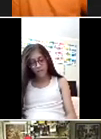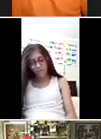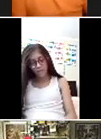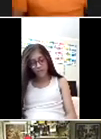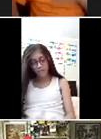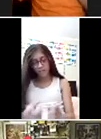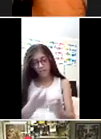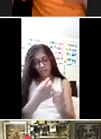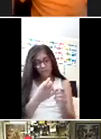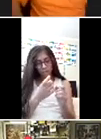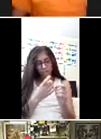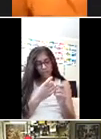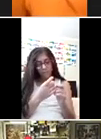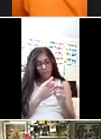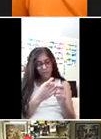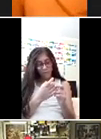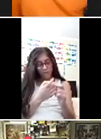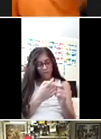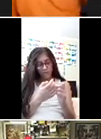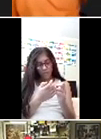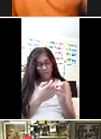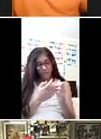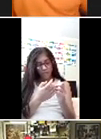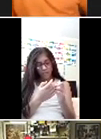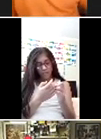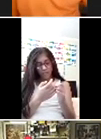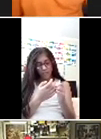good. No.